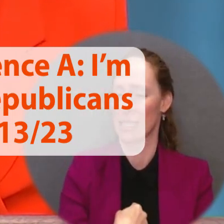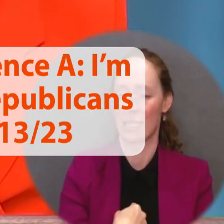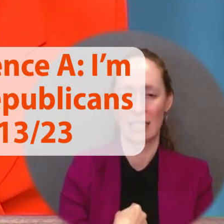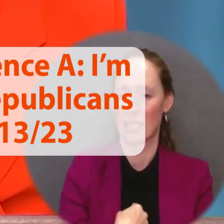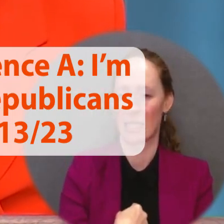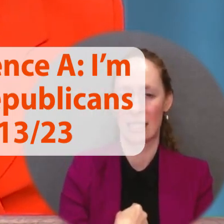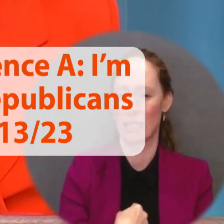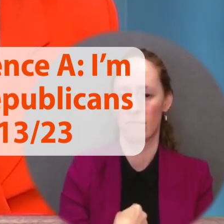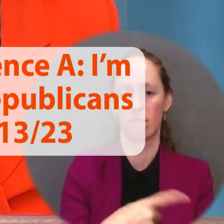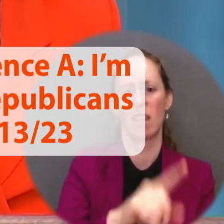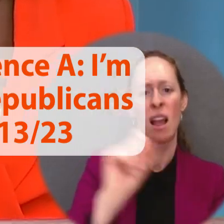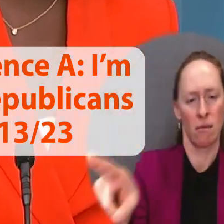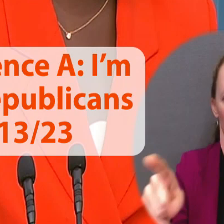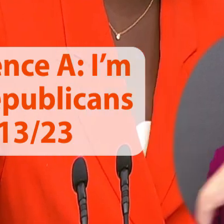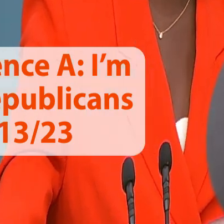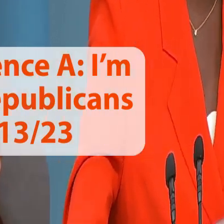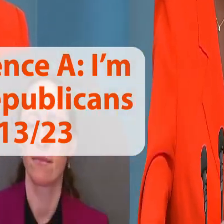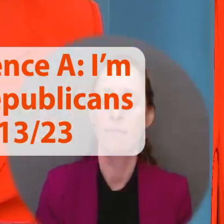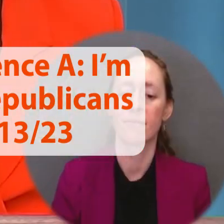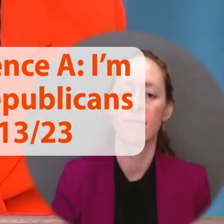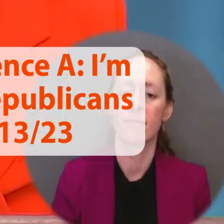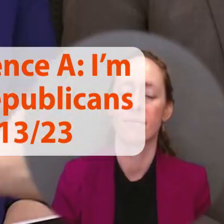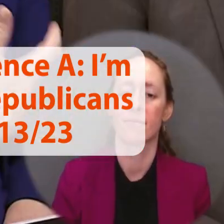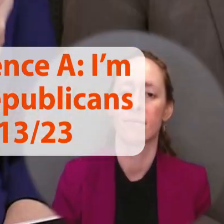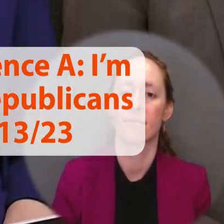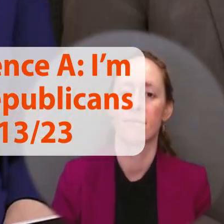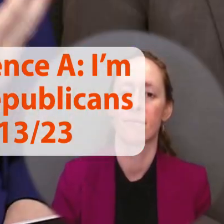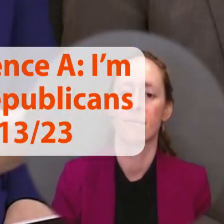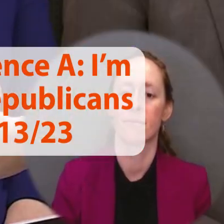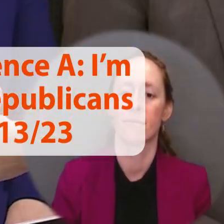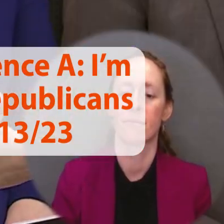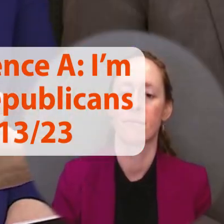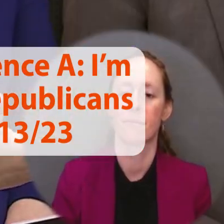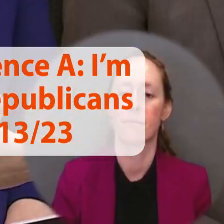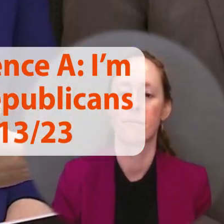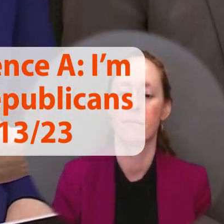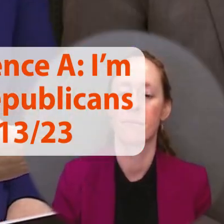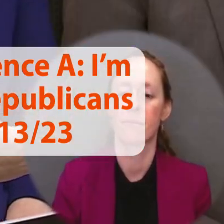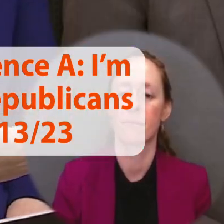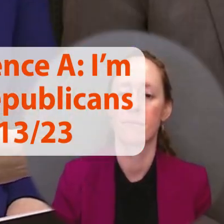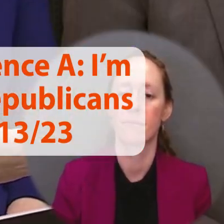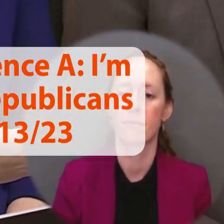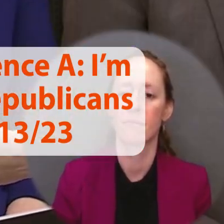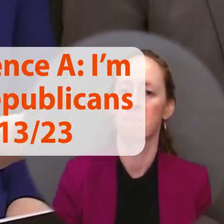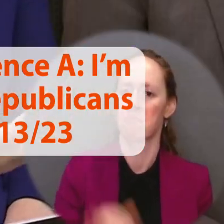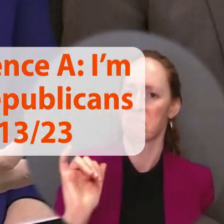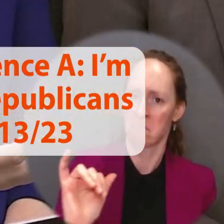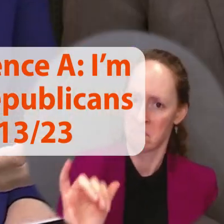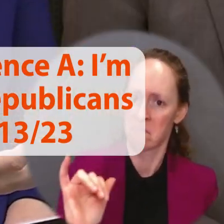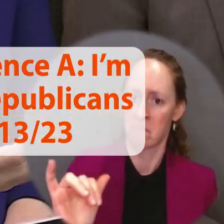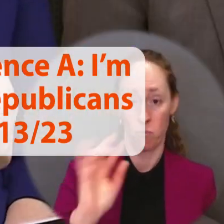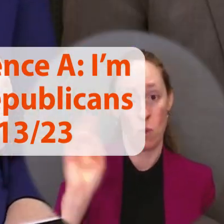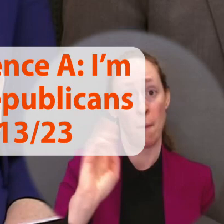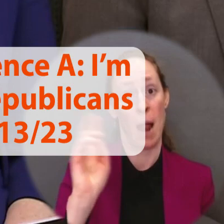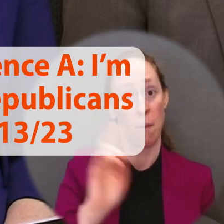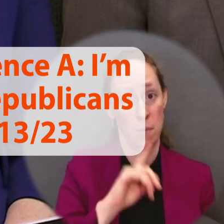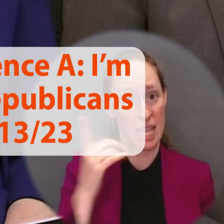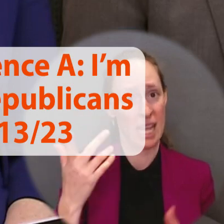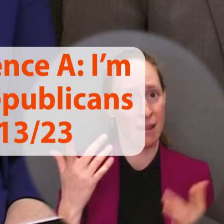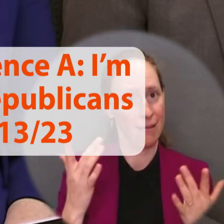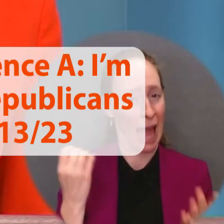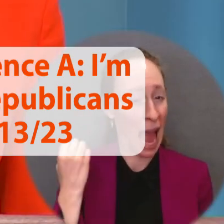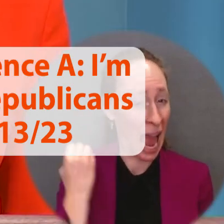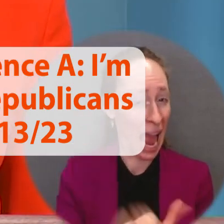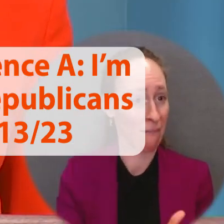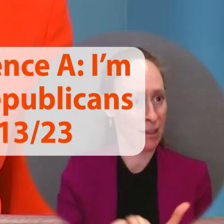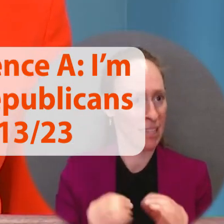my colleagues at the White House Counsel certainly. You suggested that there's no evidence to back up the Republicans, which is true here. I'm not